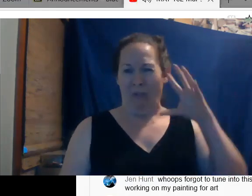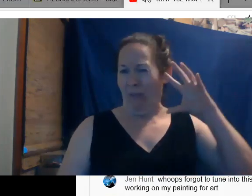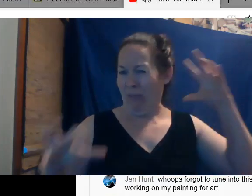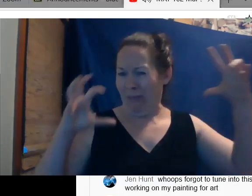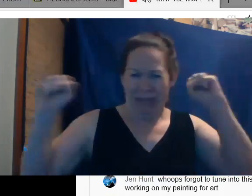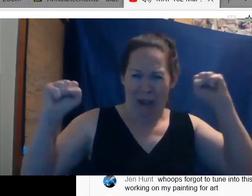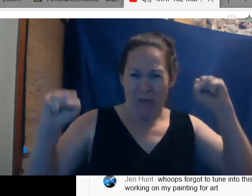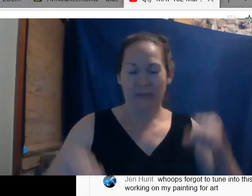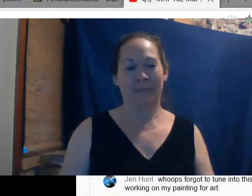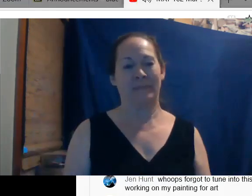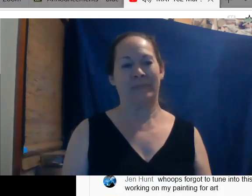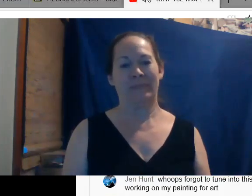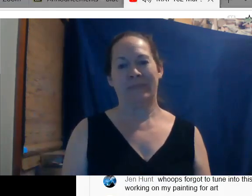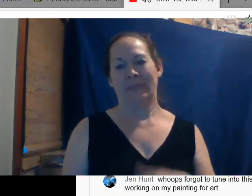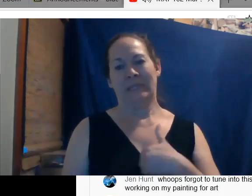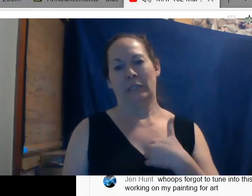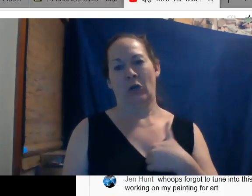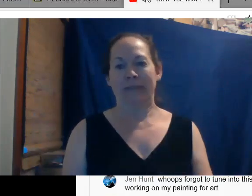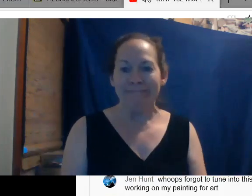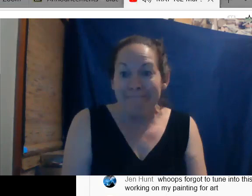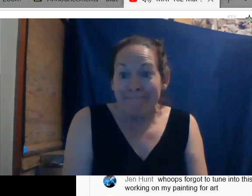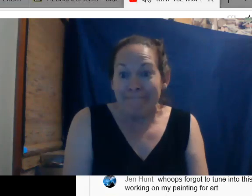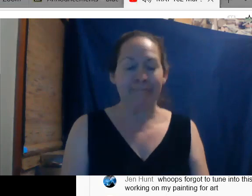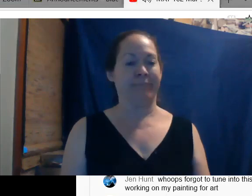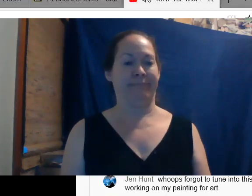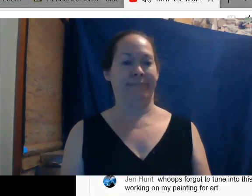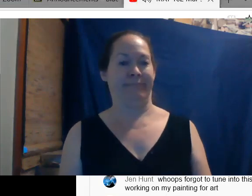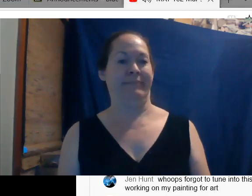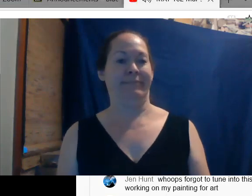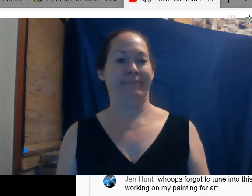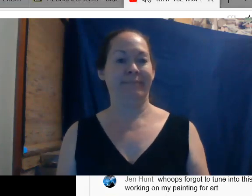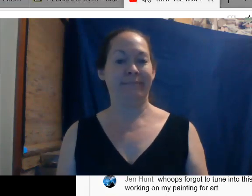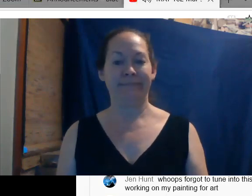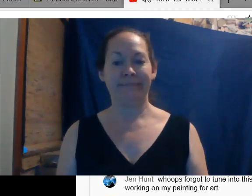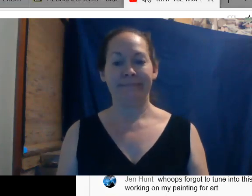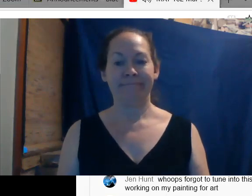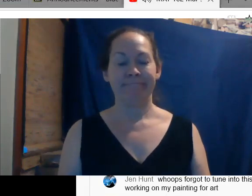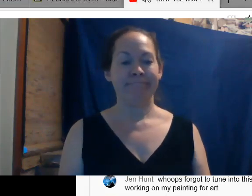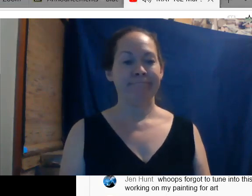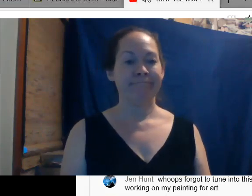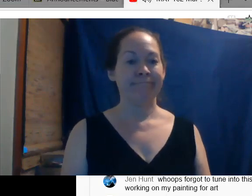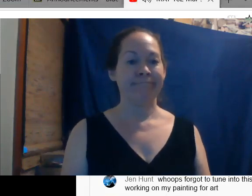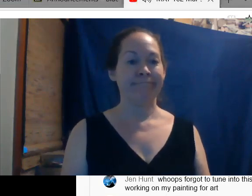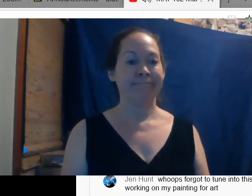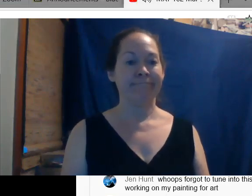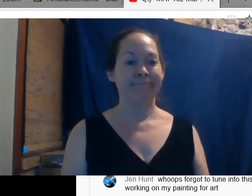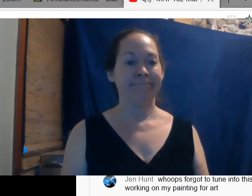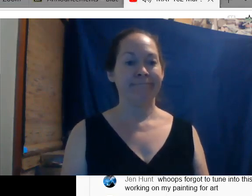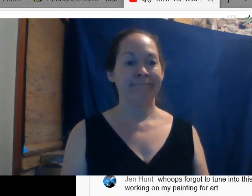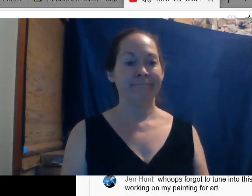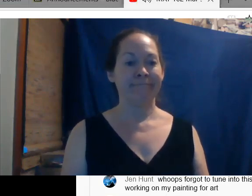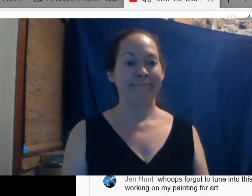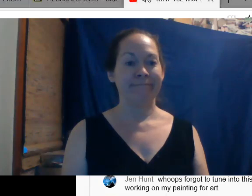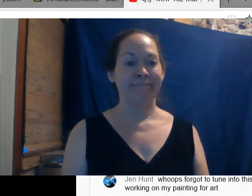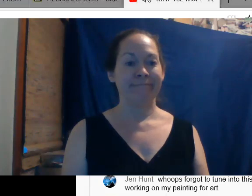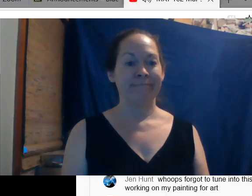we have the family working their way out towards their day. So someone has put the tea